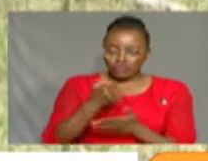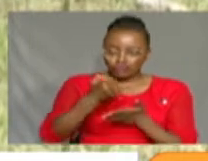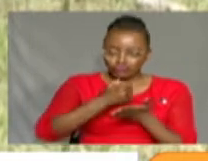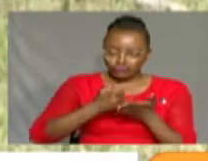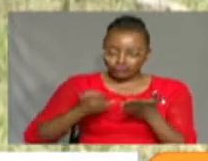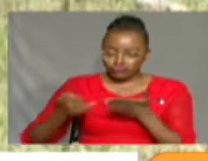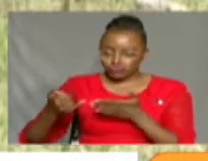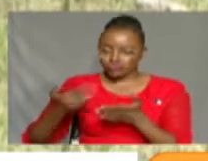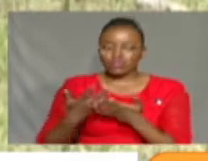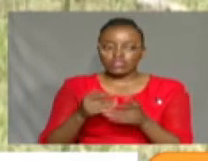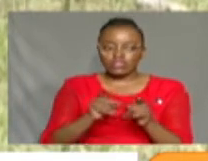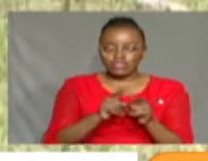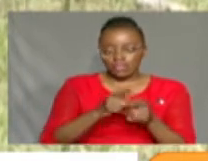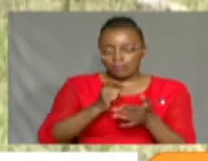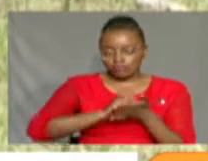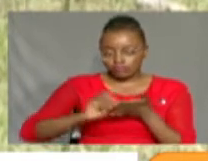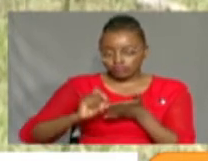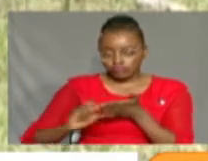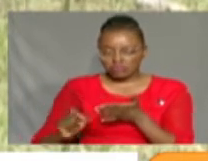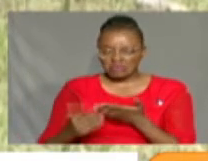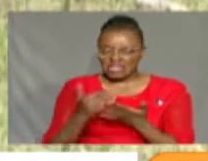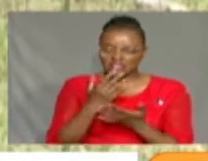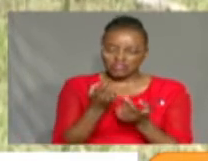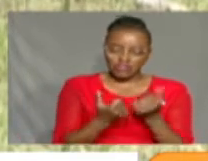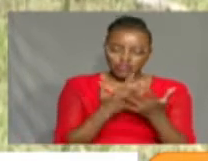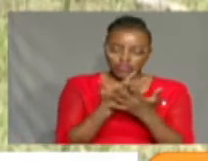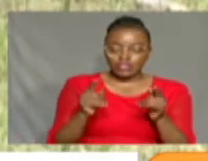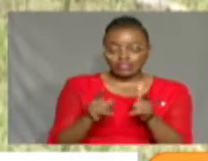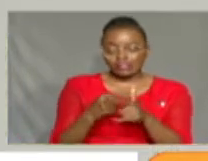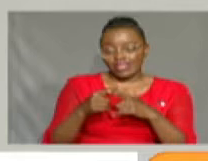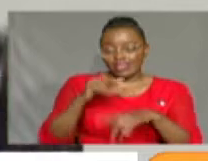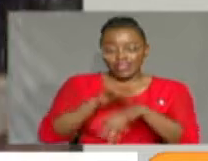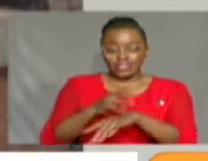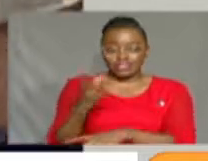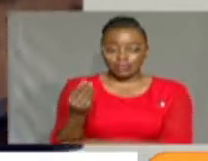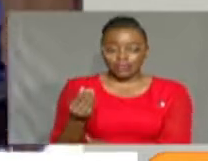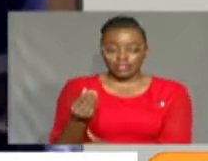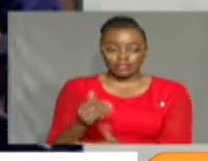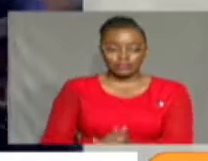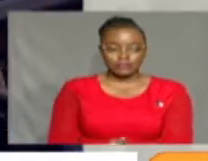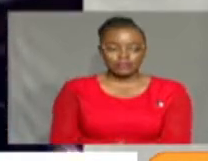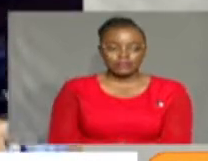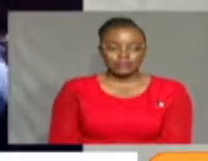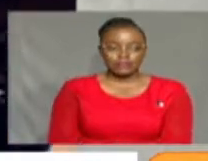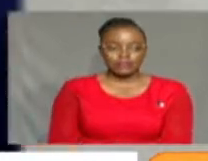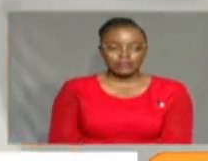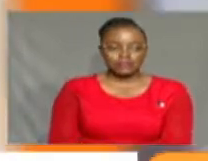pia anafanya kazi uandishi. Anaandika andika vitu na anapata pesa.